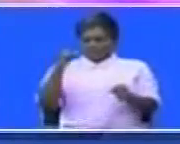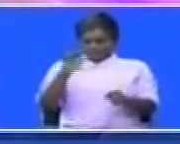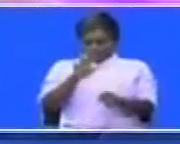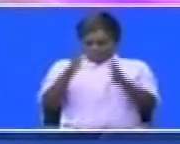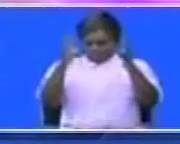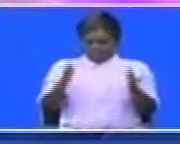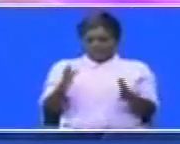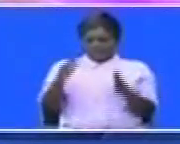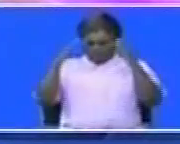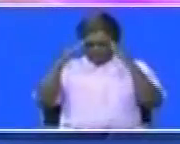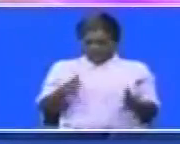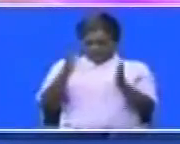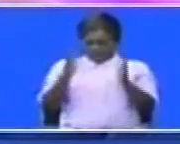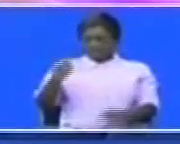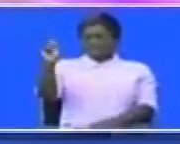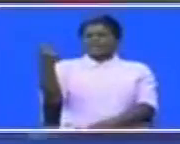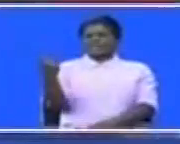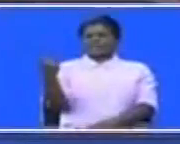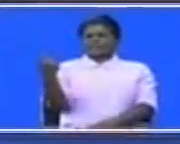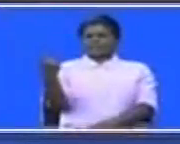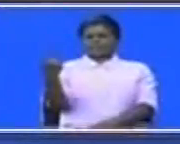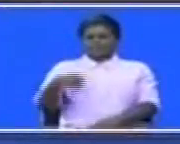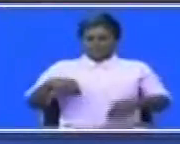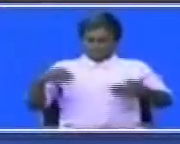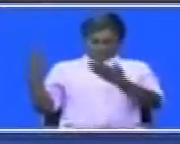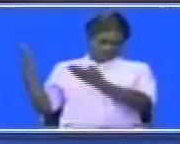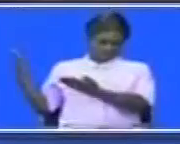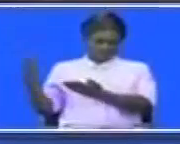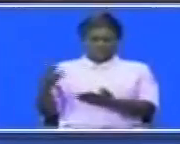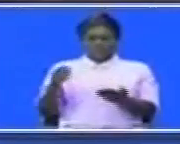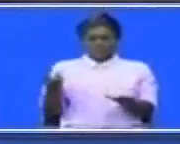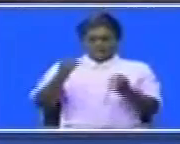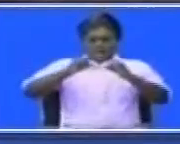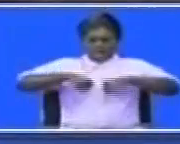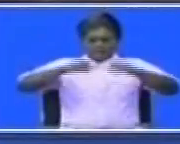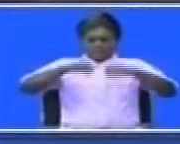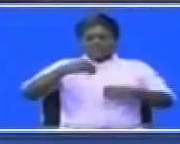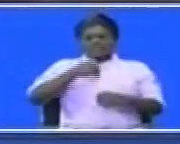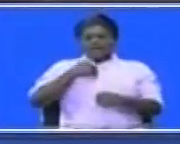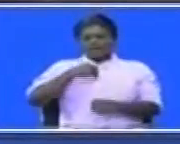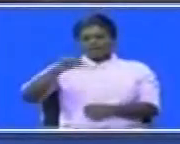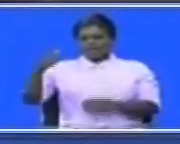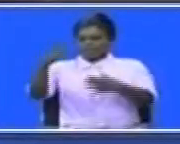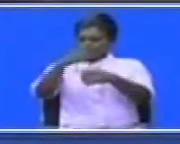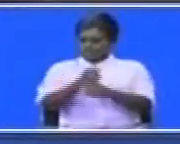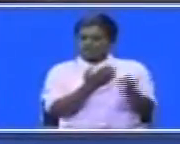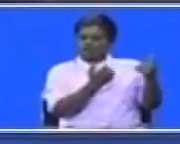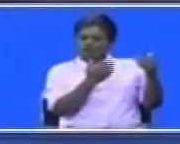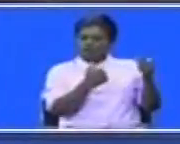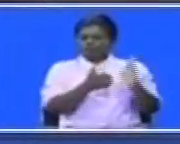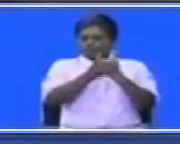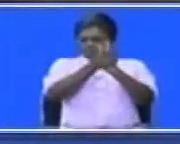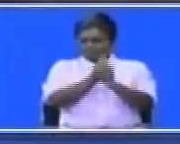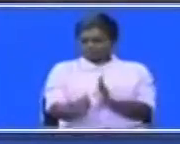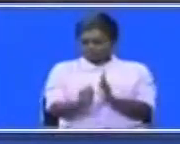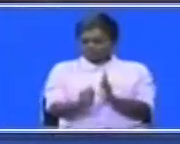maps in the world. So I'm really looking forward to doing it. Chipukizi huyo ambaye alitia kandarasi na Allsburg MSC anatarajia kuongeza taji la